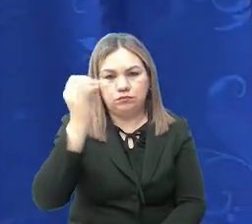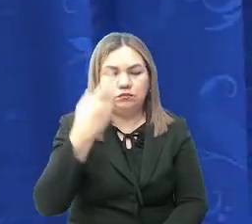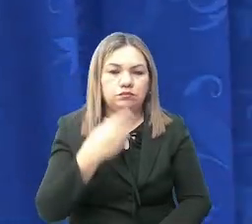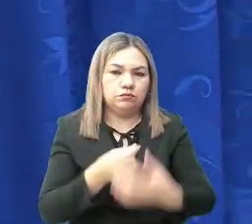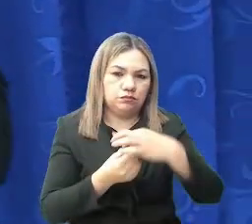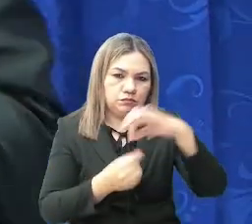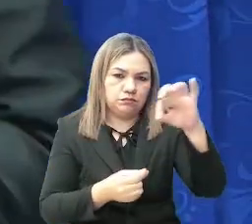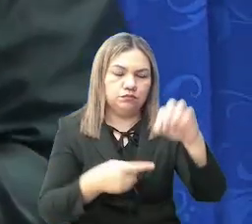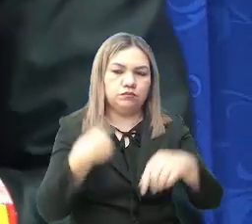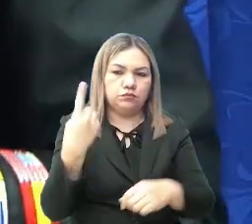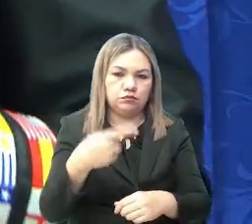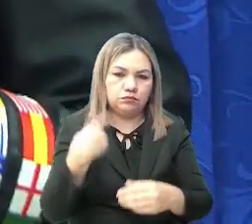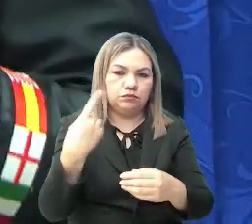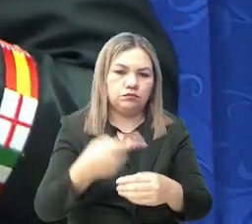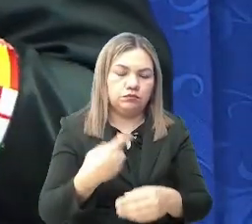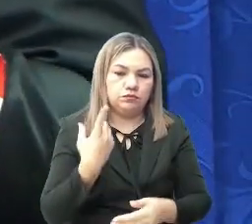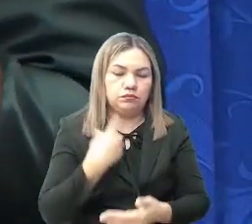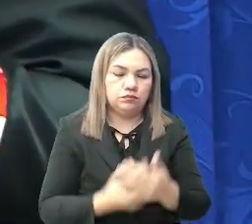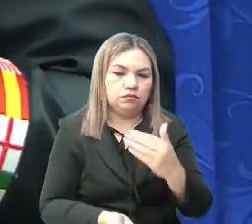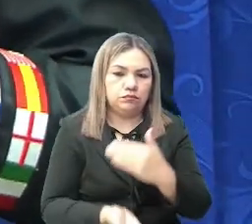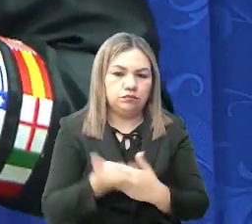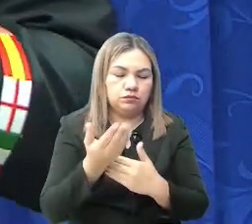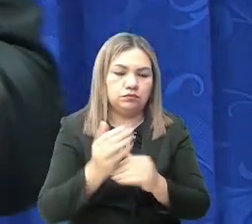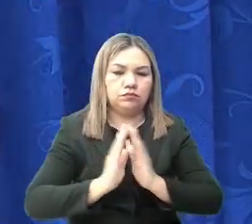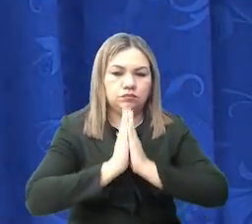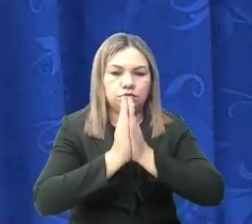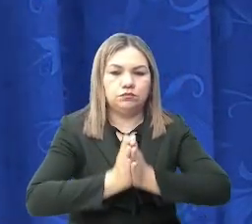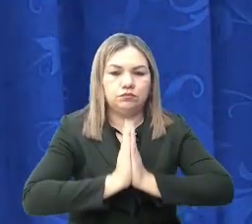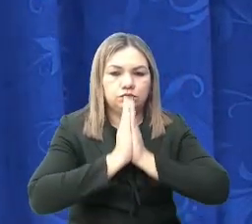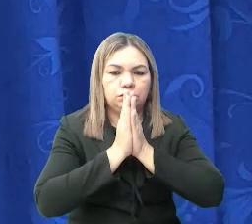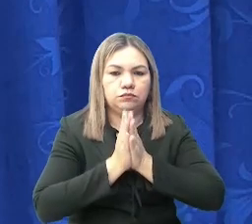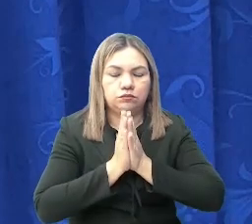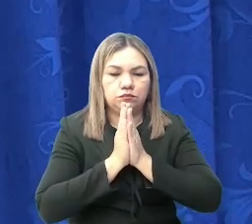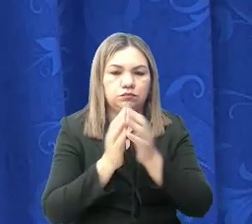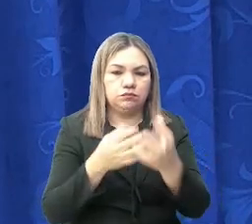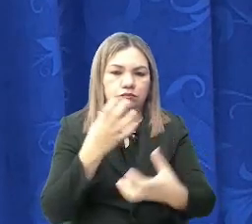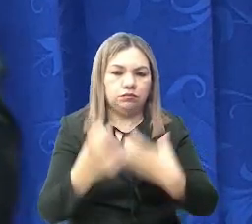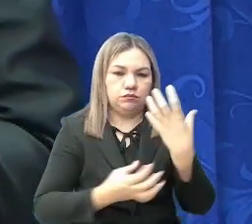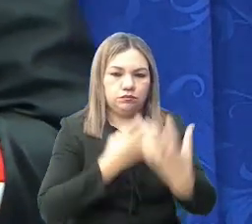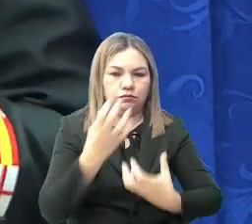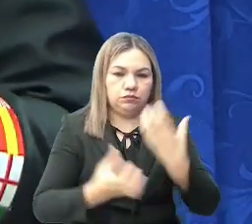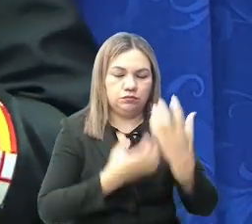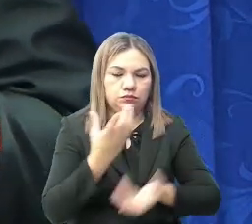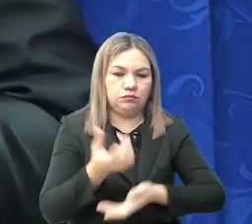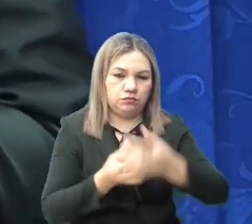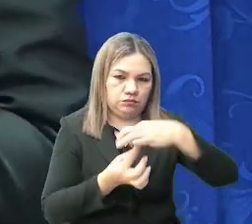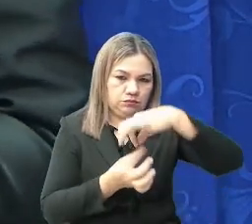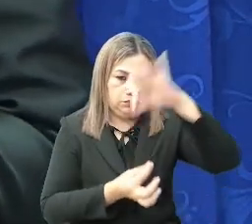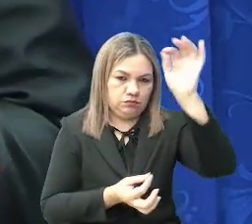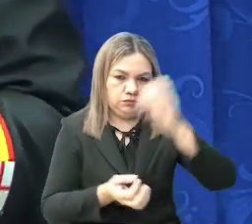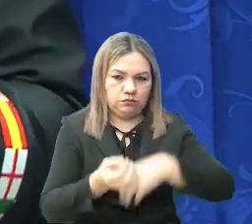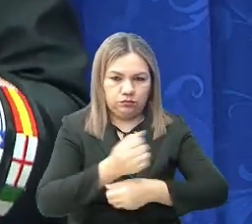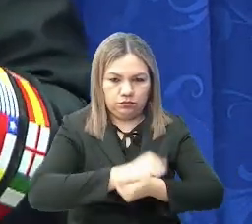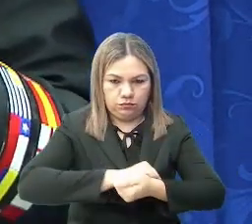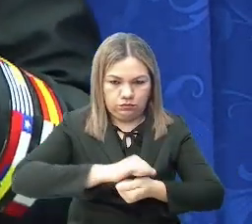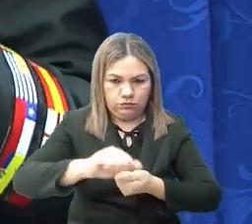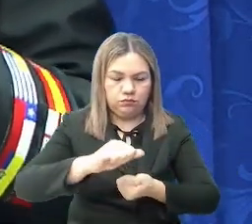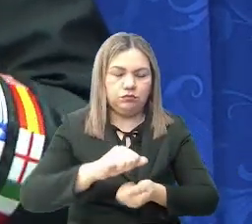lower your spiritual fat and you need to present your prayer in the fire of the Holy Spirit all